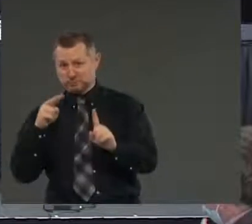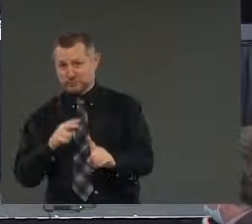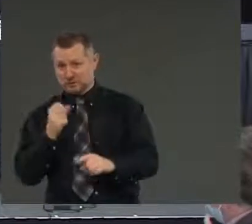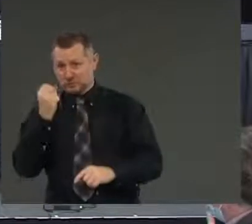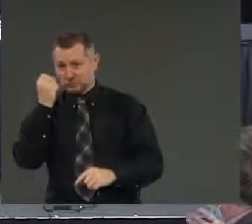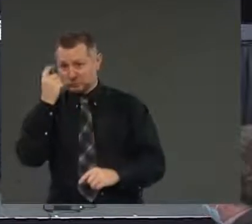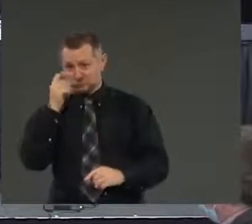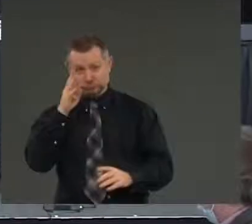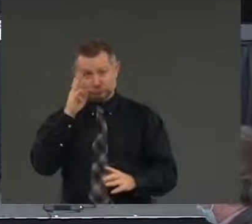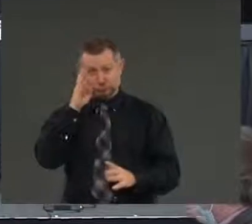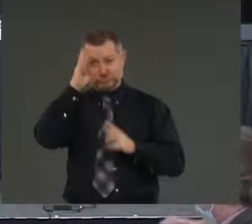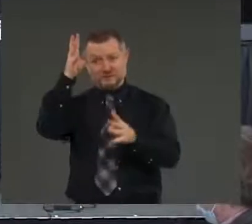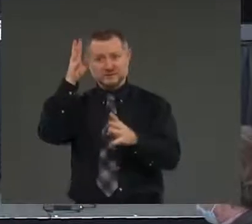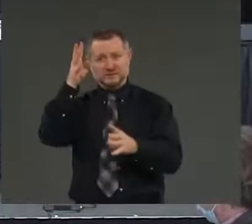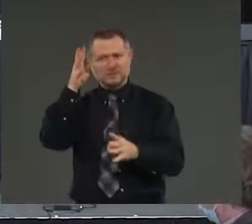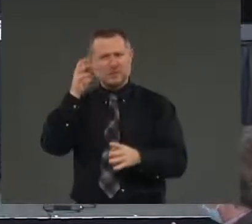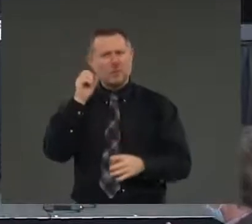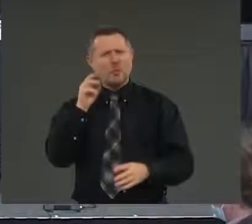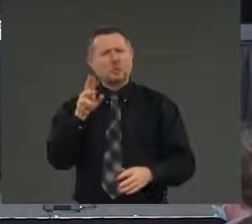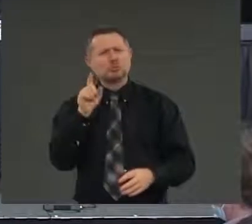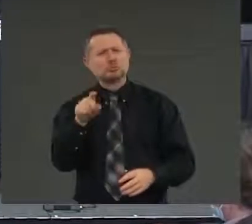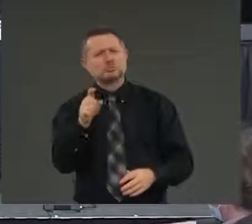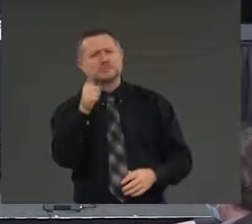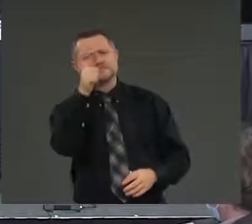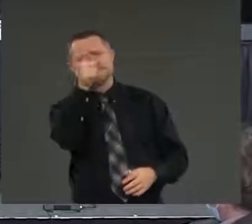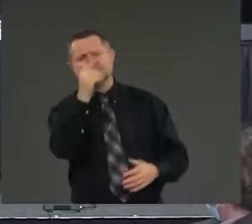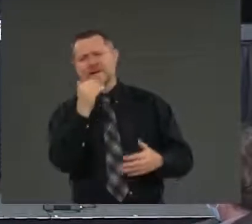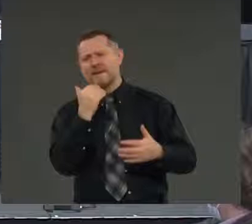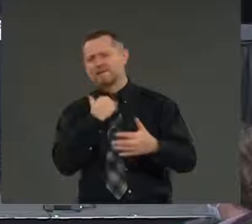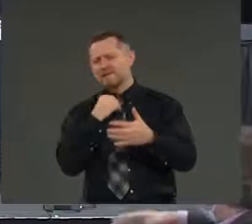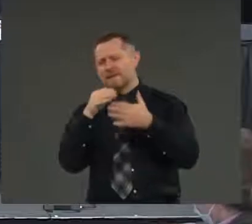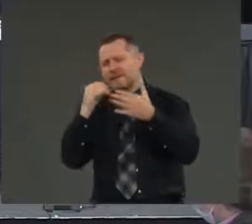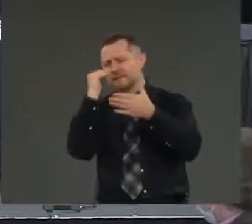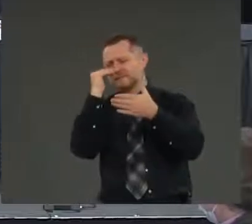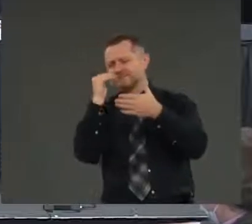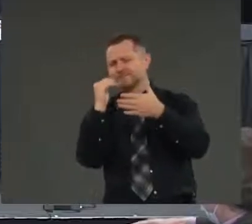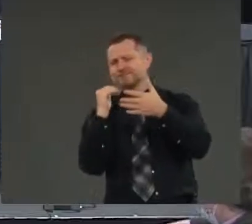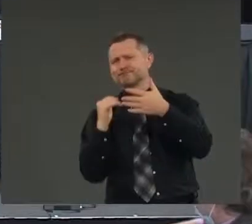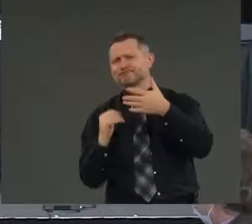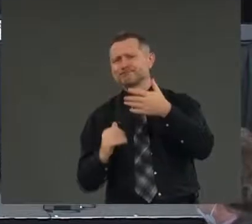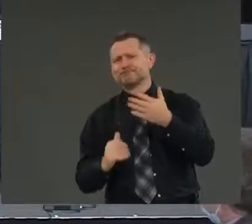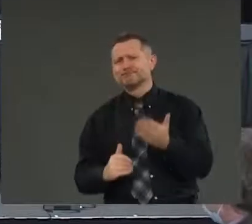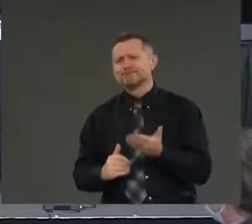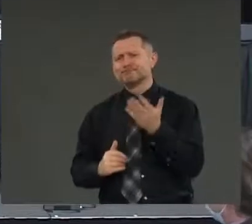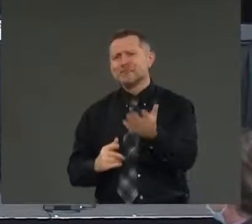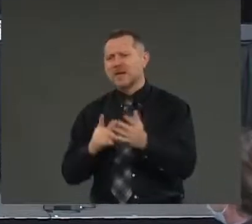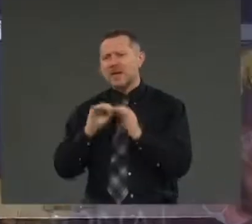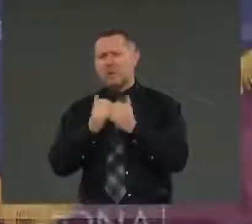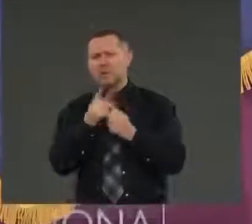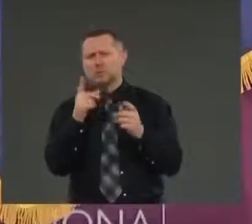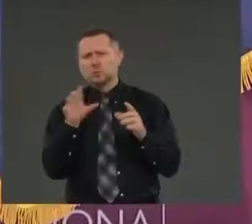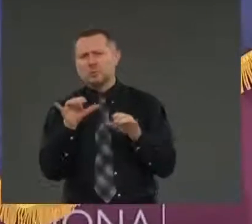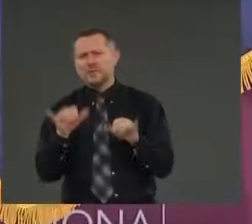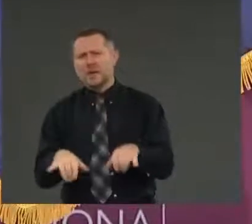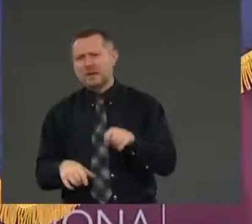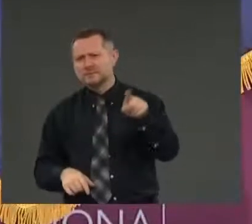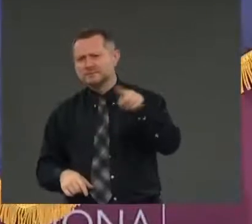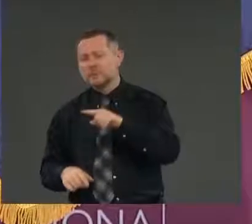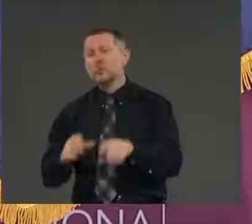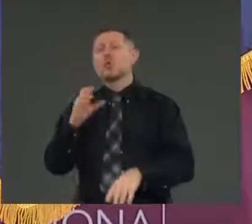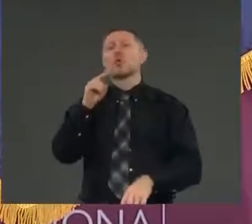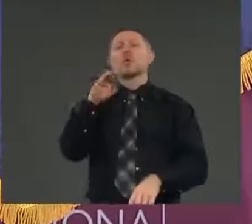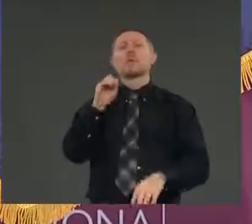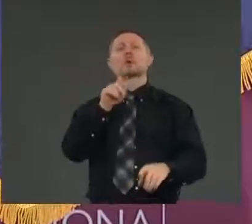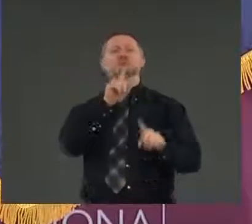and make that decision, or should there be guidance and ideas for how we do this? Yeah, there is,